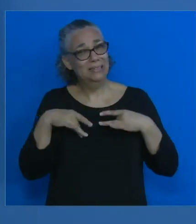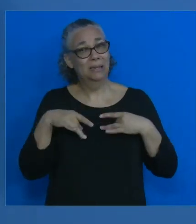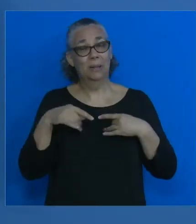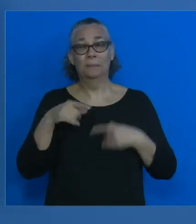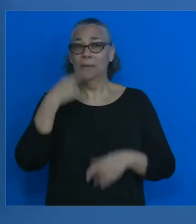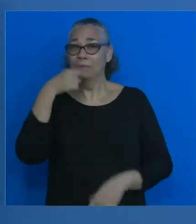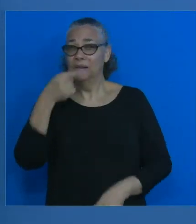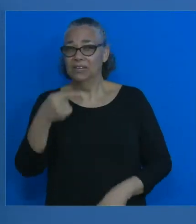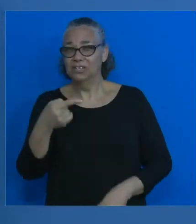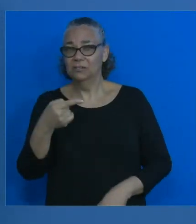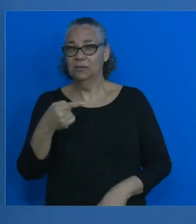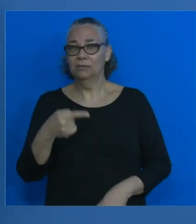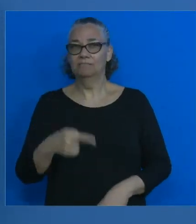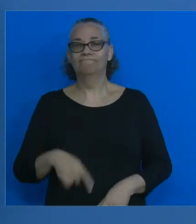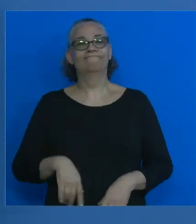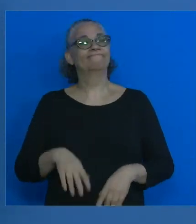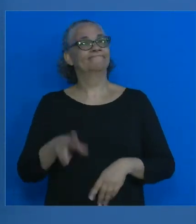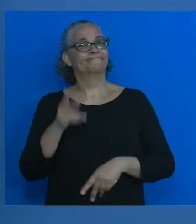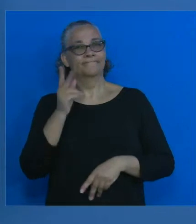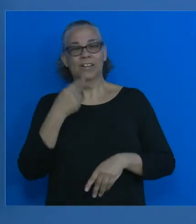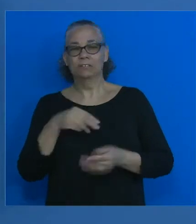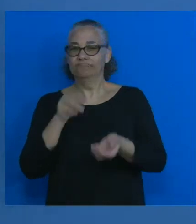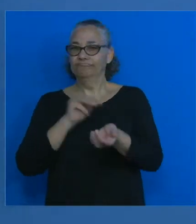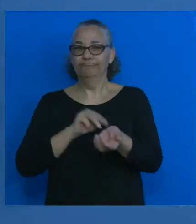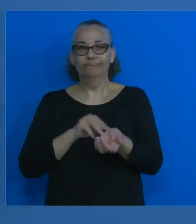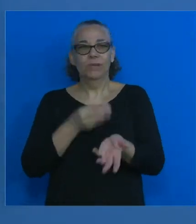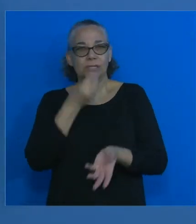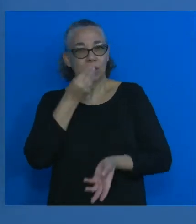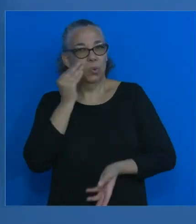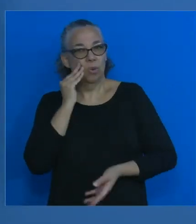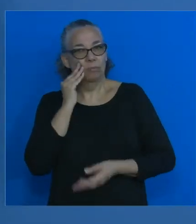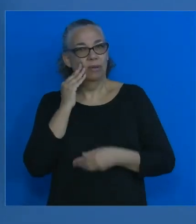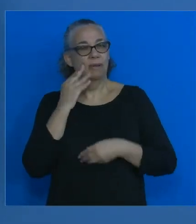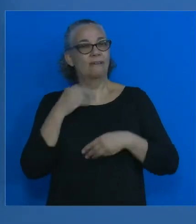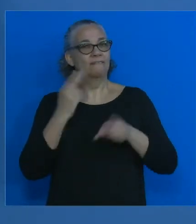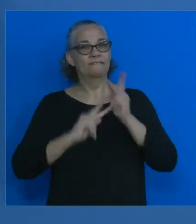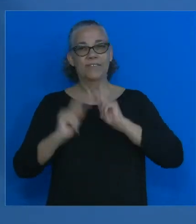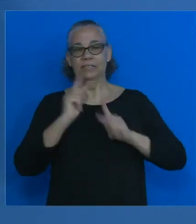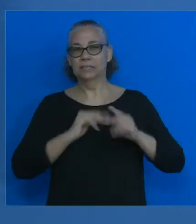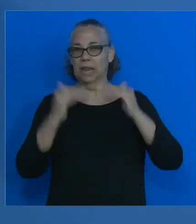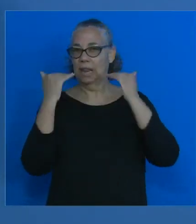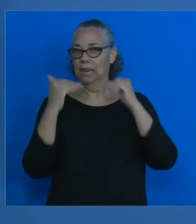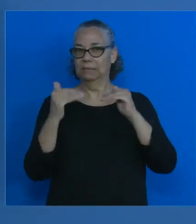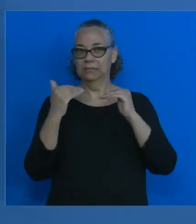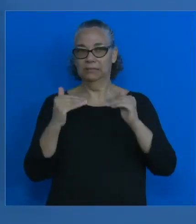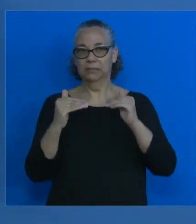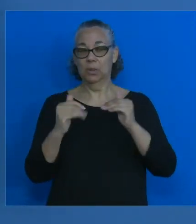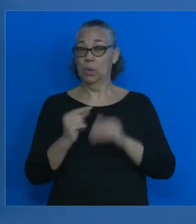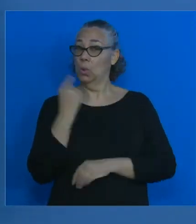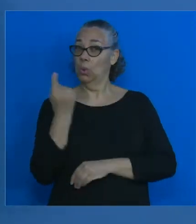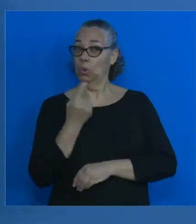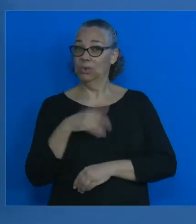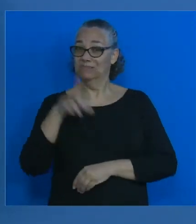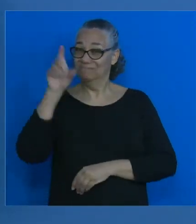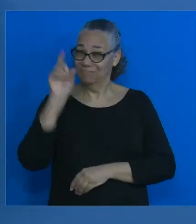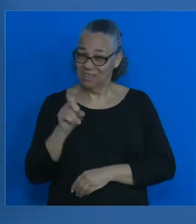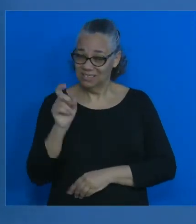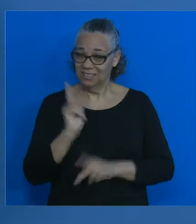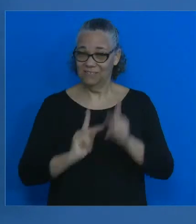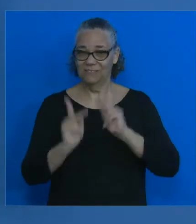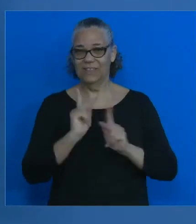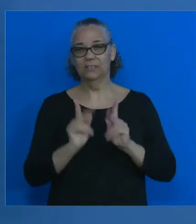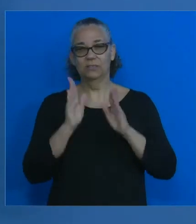to restrict care home visits. The primary change is a return to only essential visitors being allowed in the